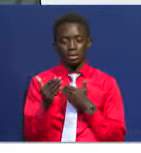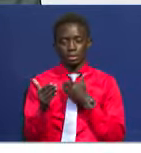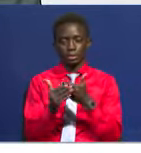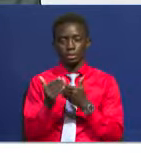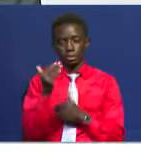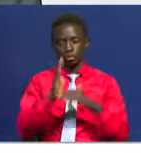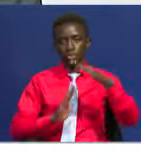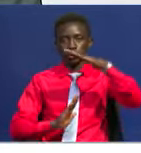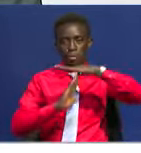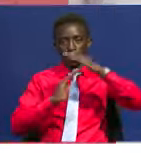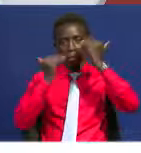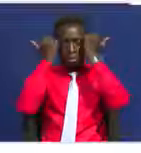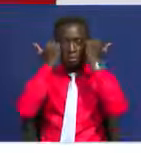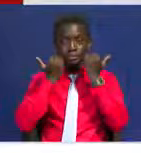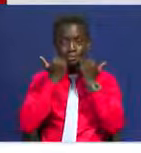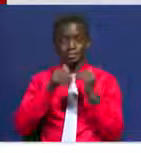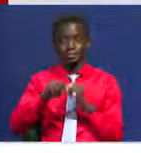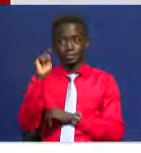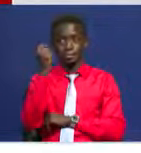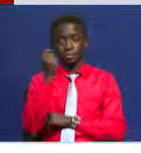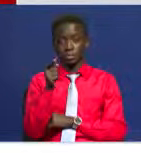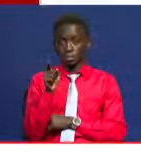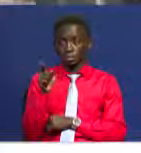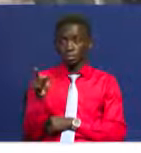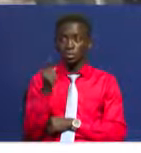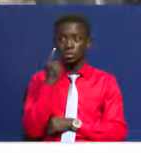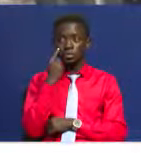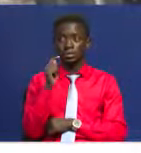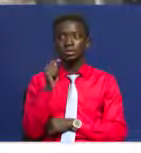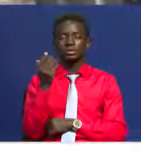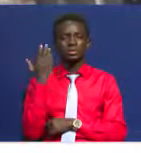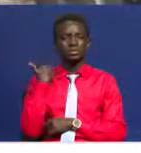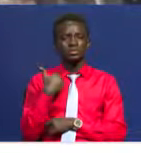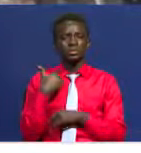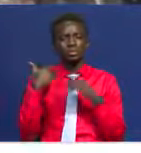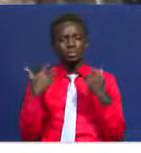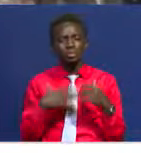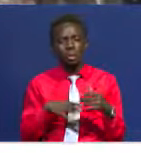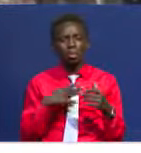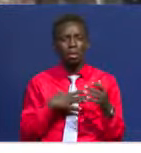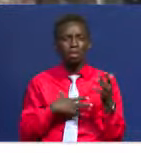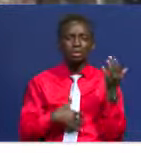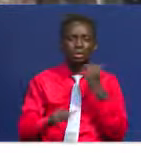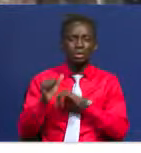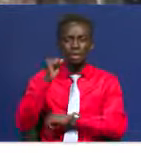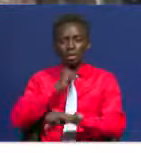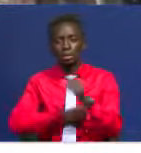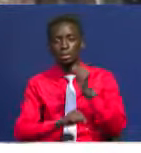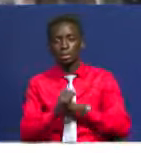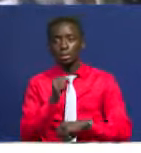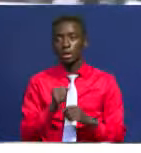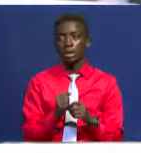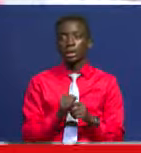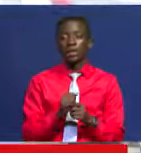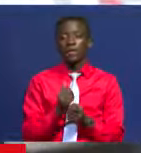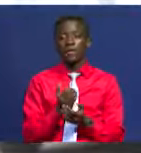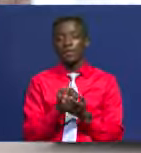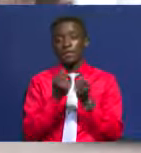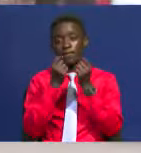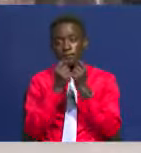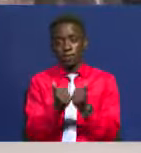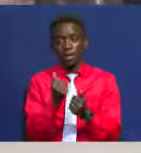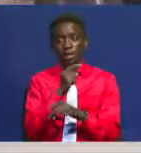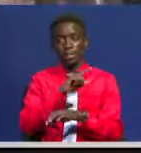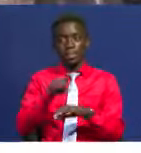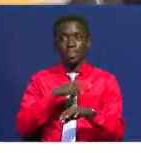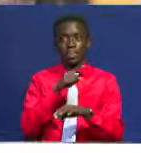Kenya. Here is a place that saw a lot of drama just several hours ago, if I can say, where you